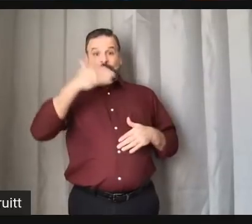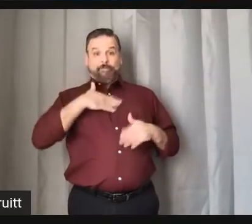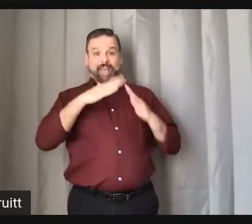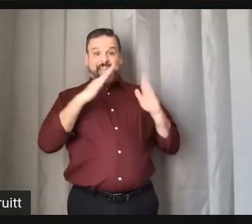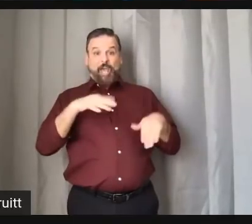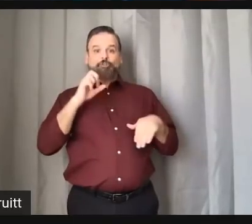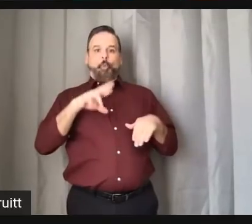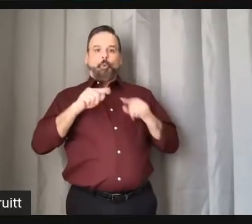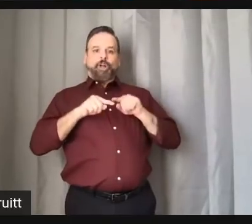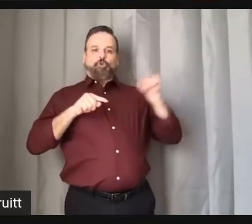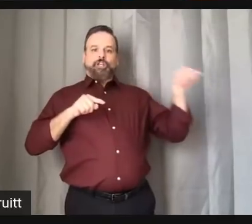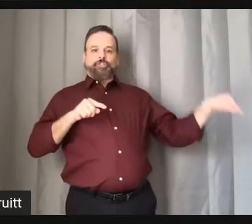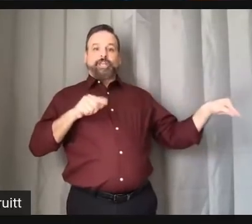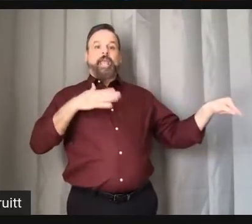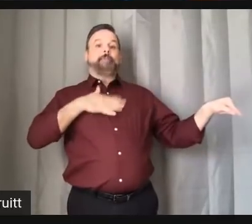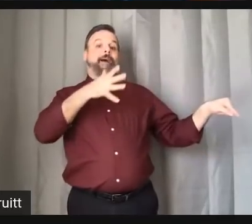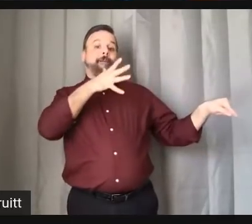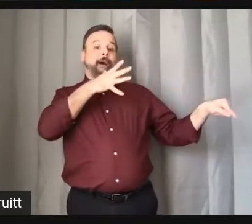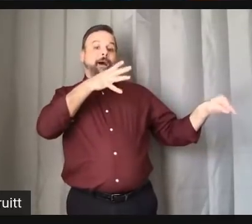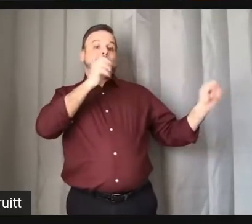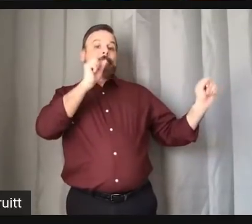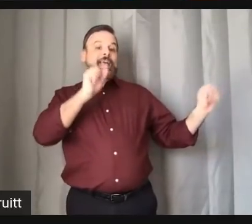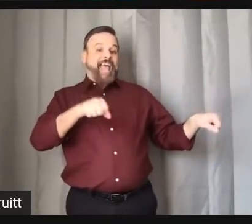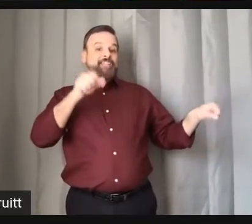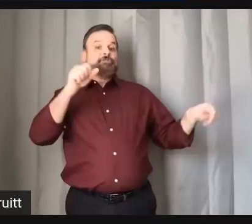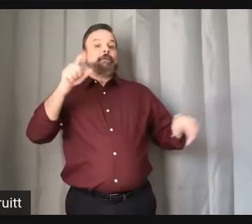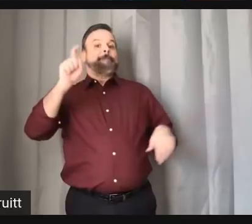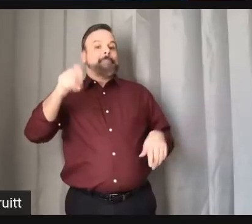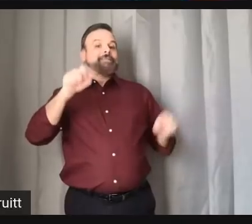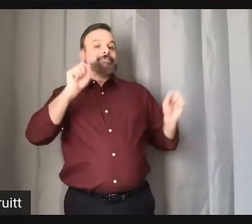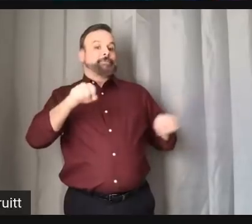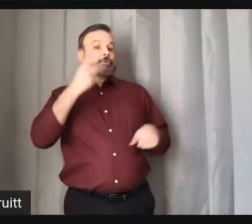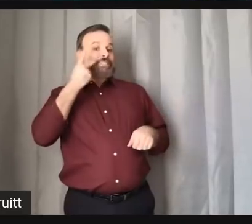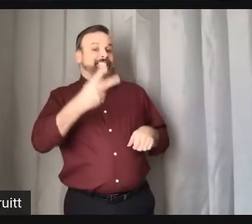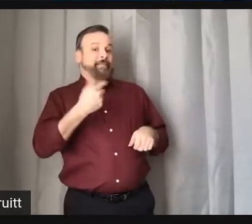across the street, and that's it. And my mom had to be able to see me.